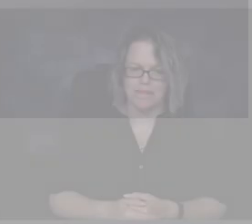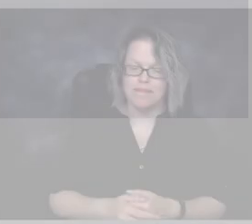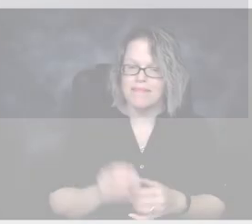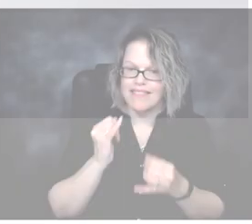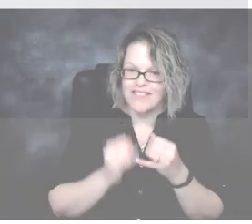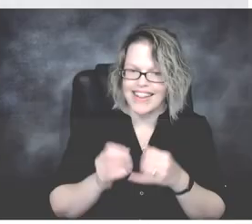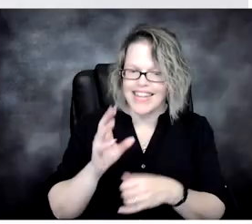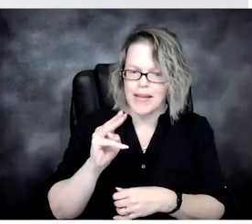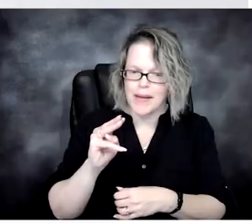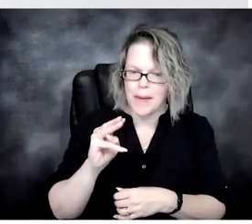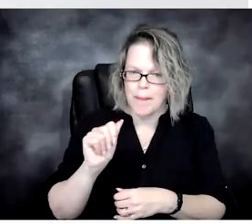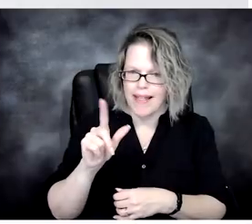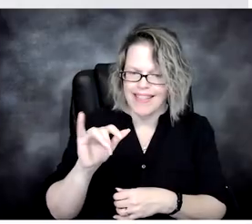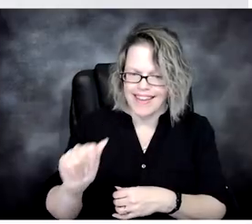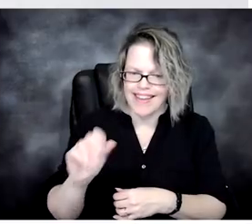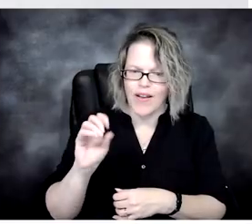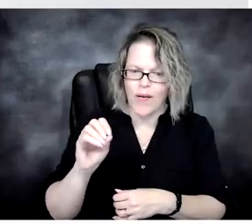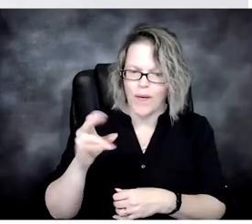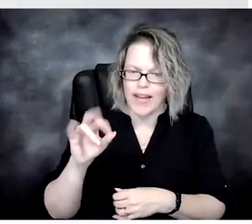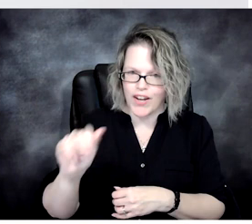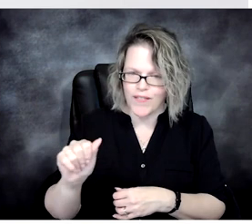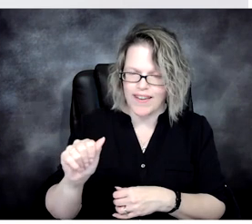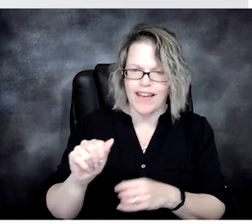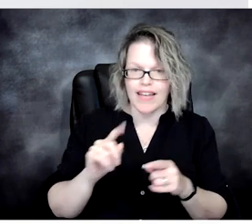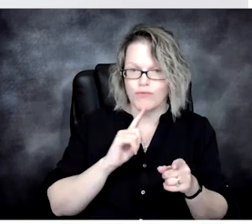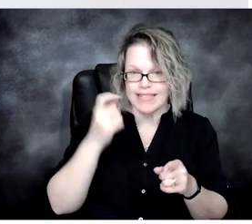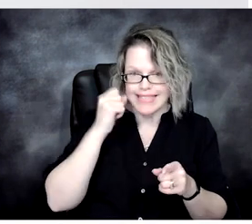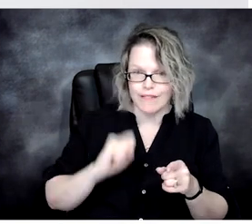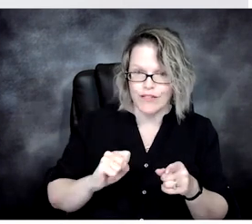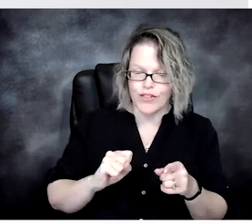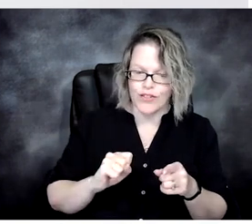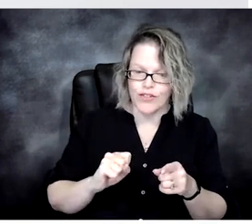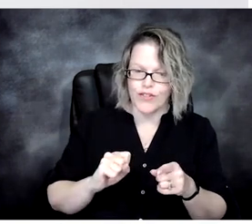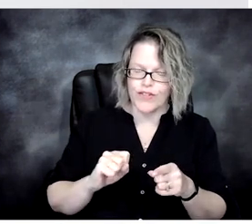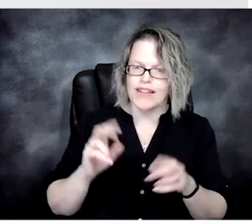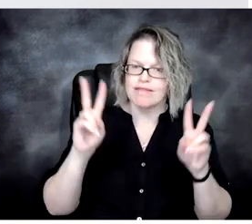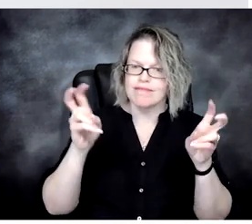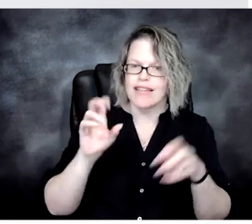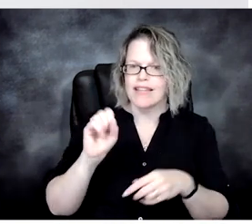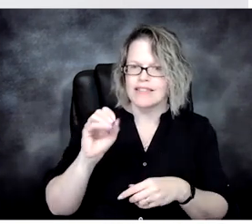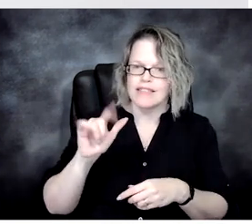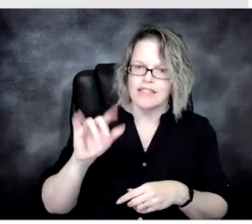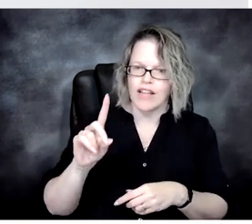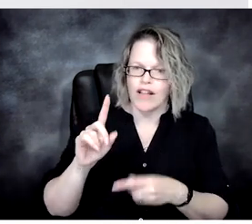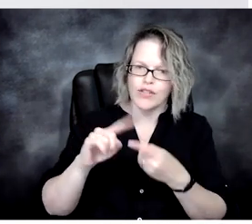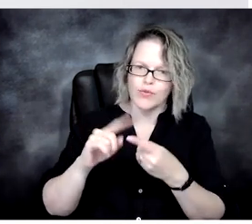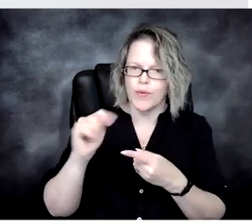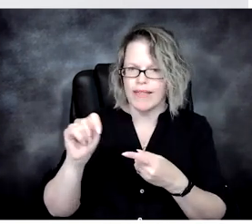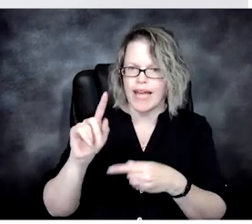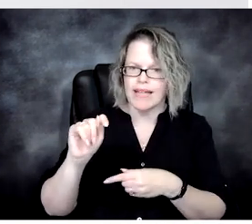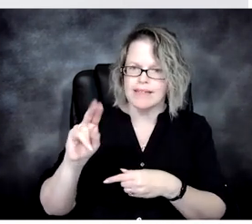And finally, Malia O'Hara, Sterling Silver. The piece is solid to the touch. Auburn Riverside High School